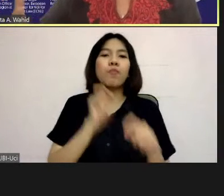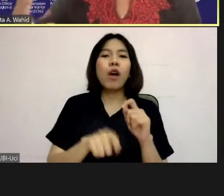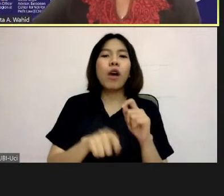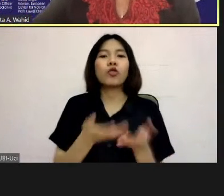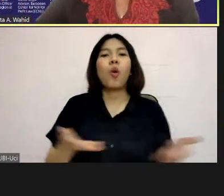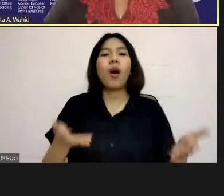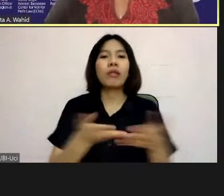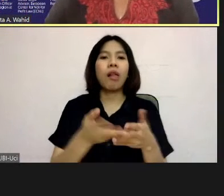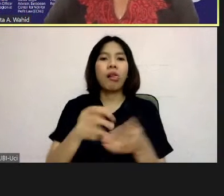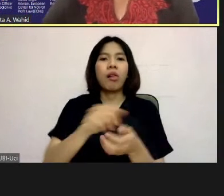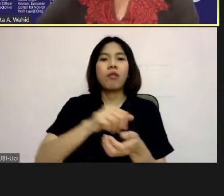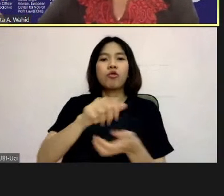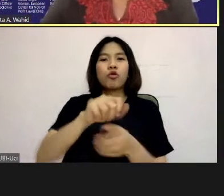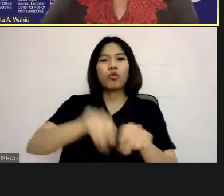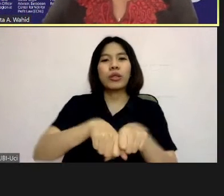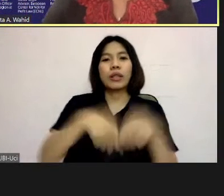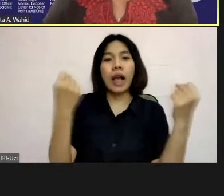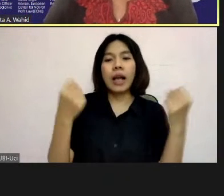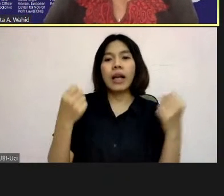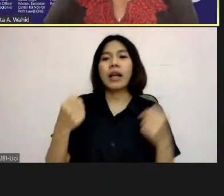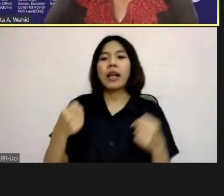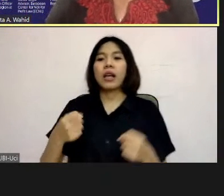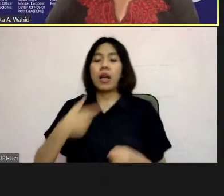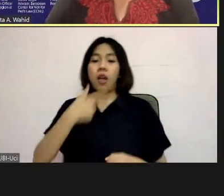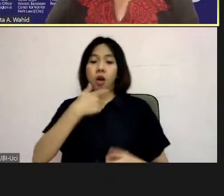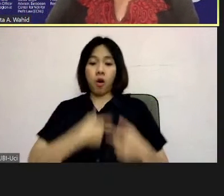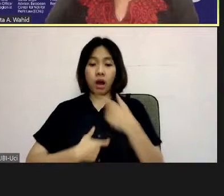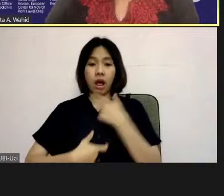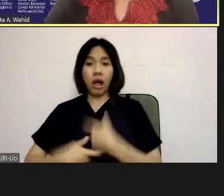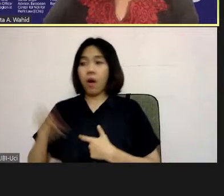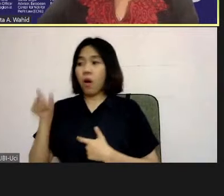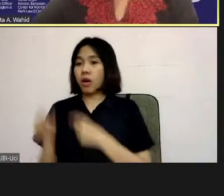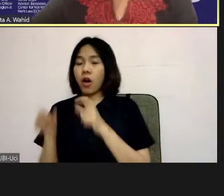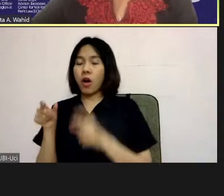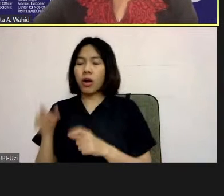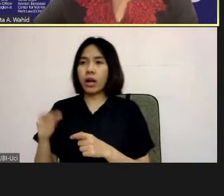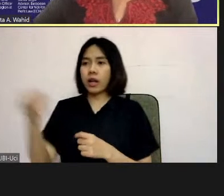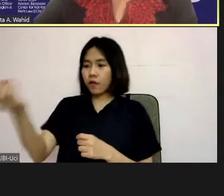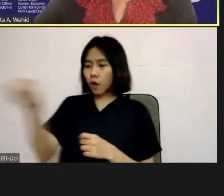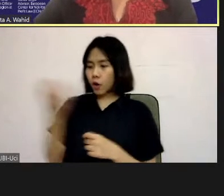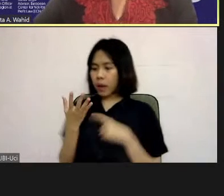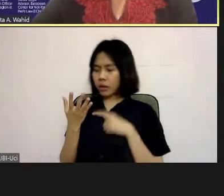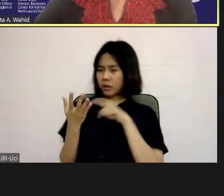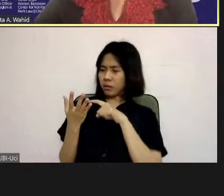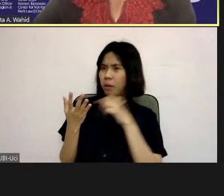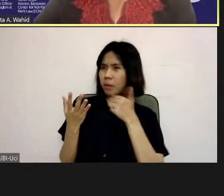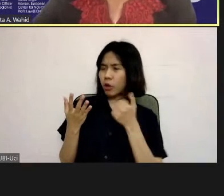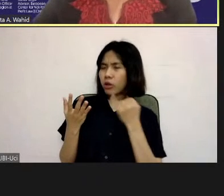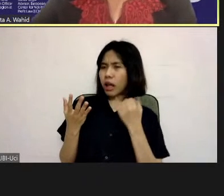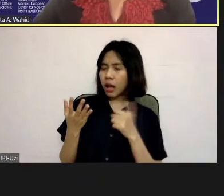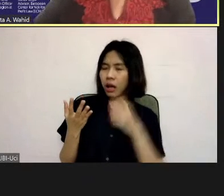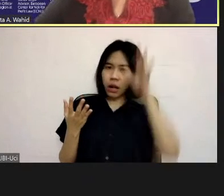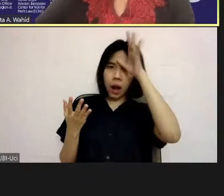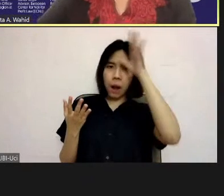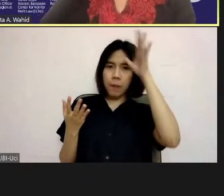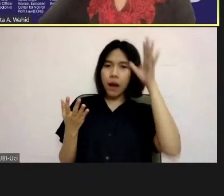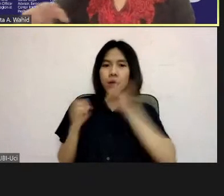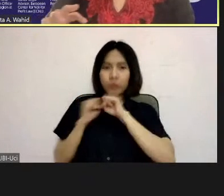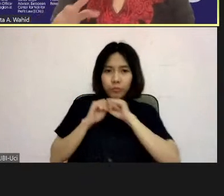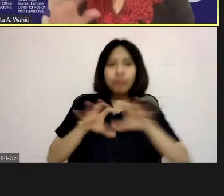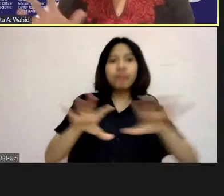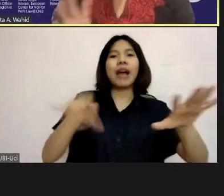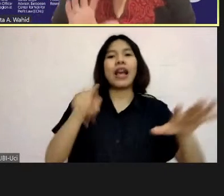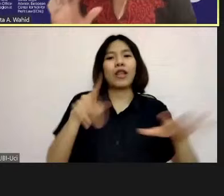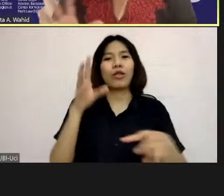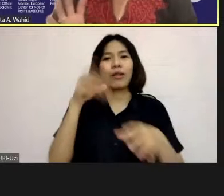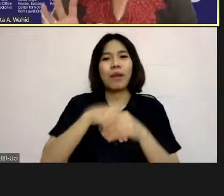something objectively, but by people who spread out and they don't know that it has that kind of bad objective, but they